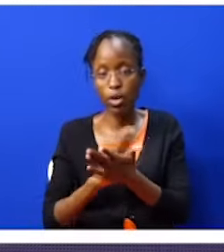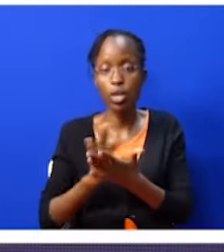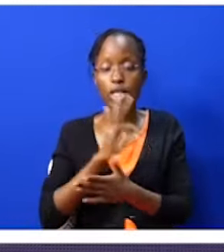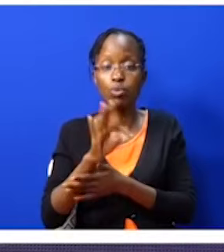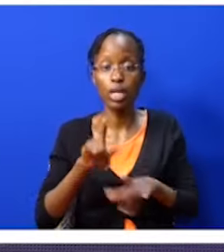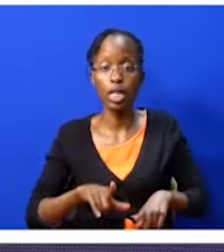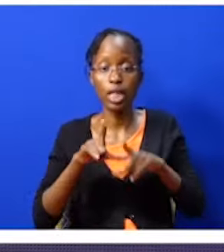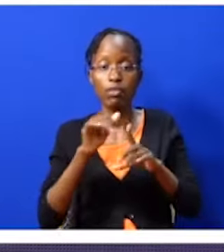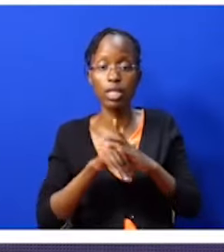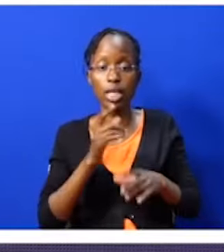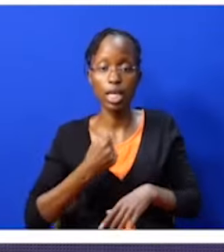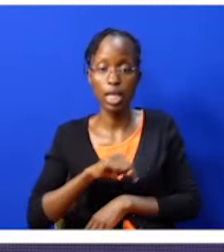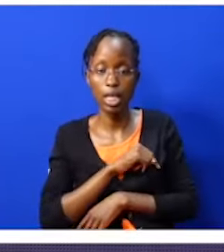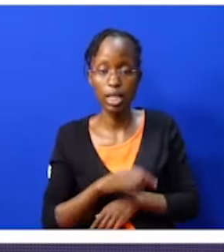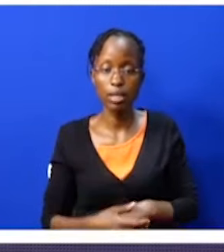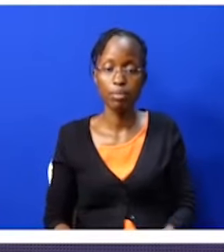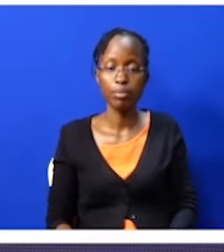Spirit lives in us.